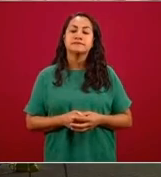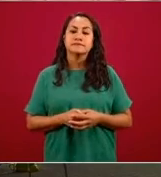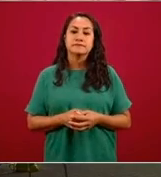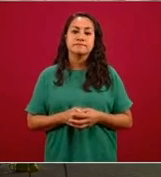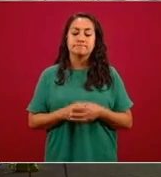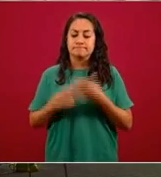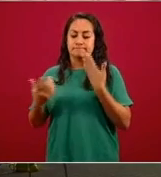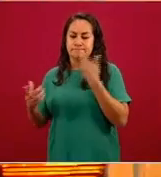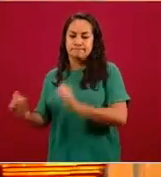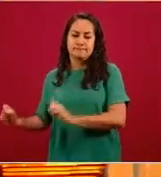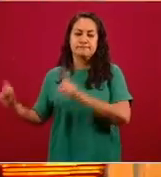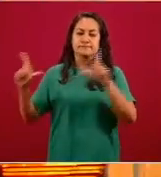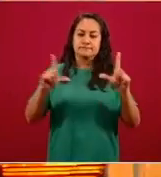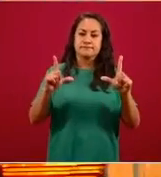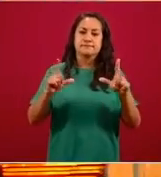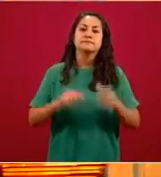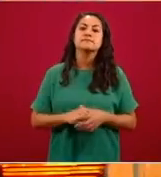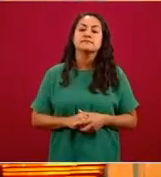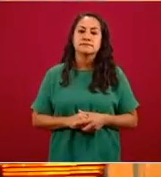country.